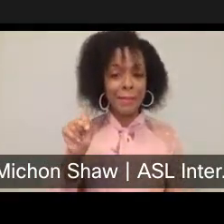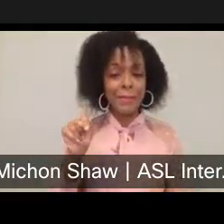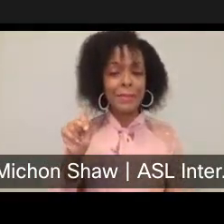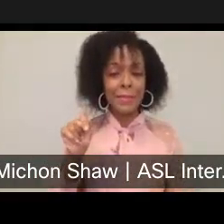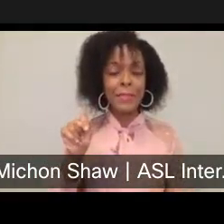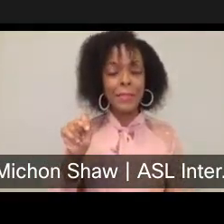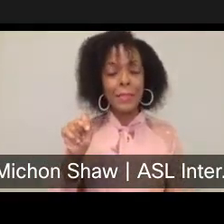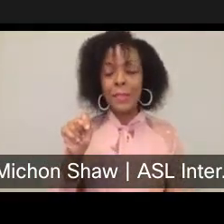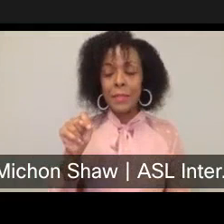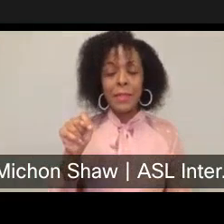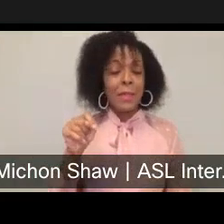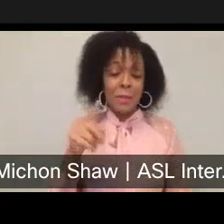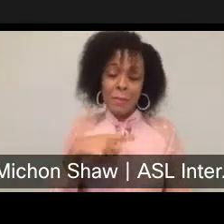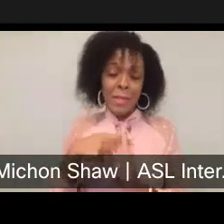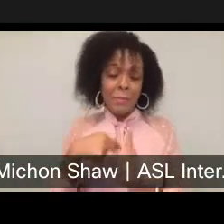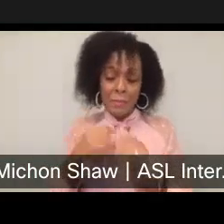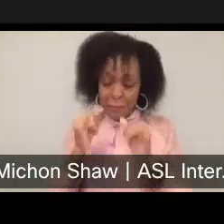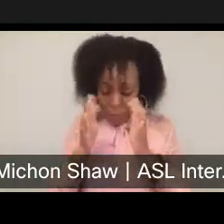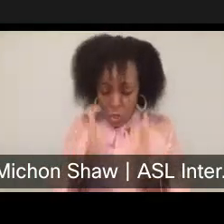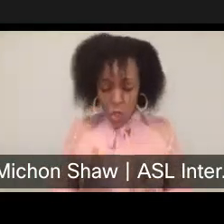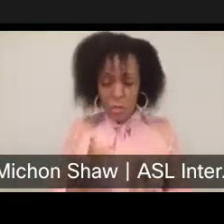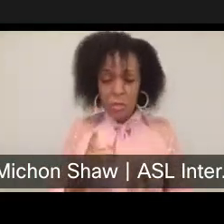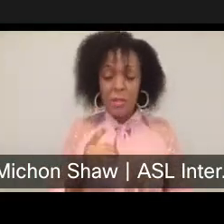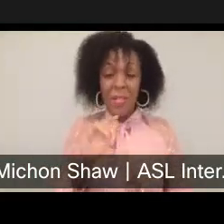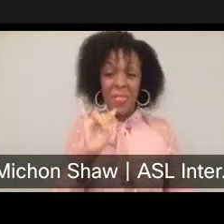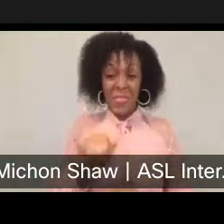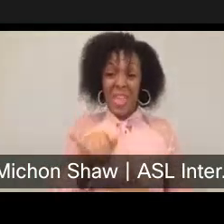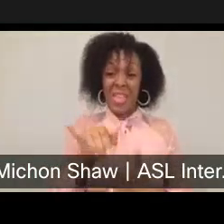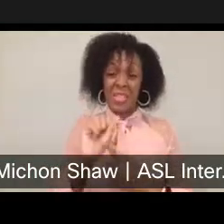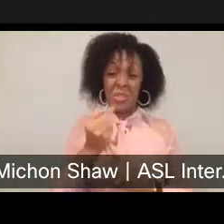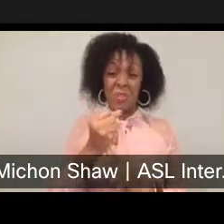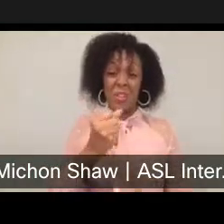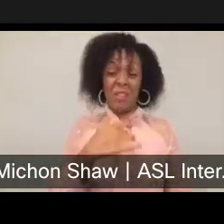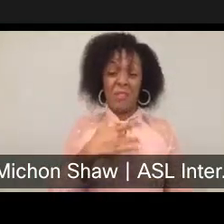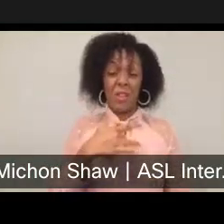and an individual, I was just totally frustrated at the situation. My daughter